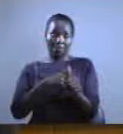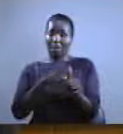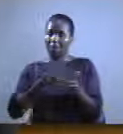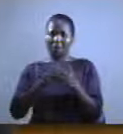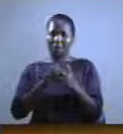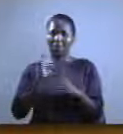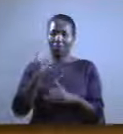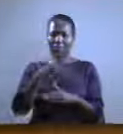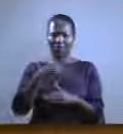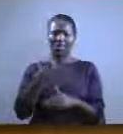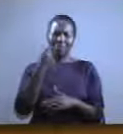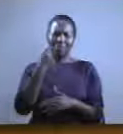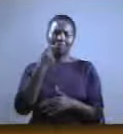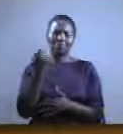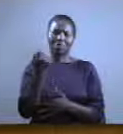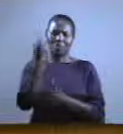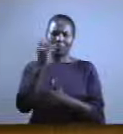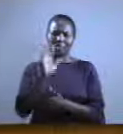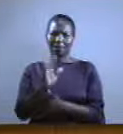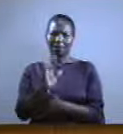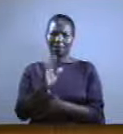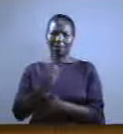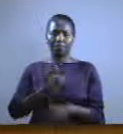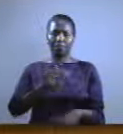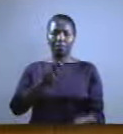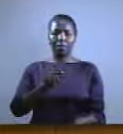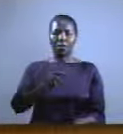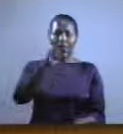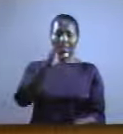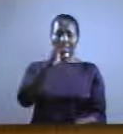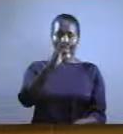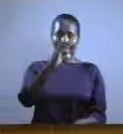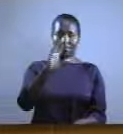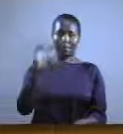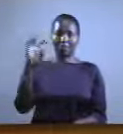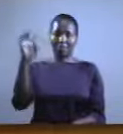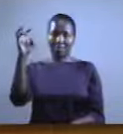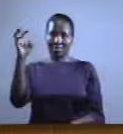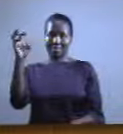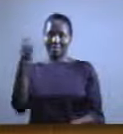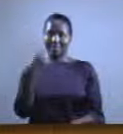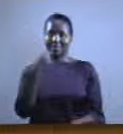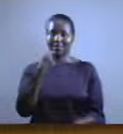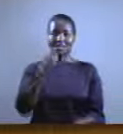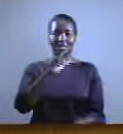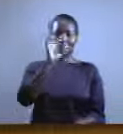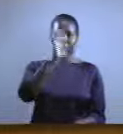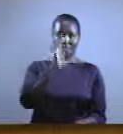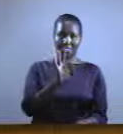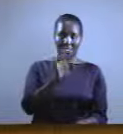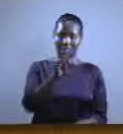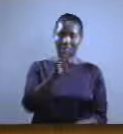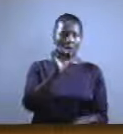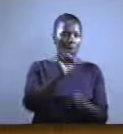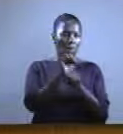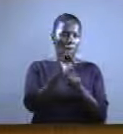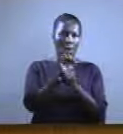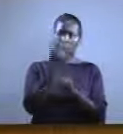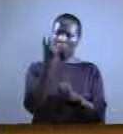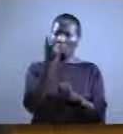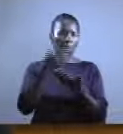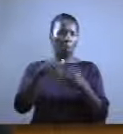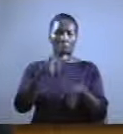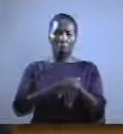number. It's very easy to understand. In the Northern Cape and the Free State, 7% of the labour force has given up looking for work.